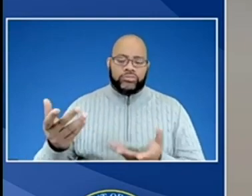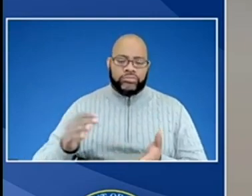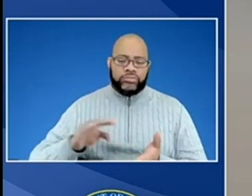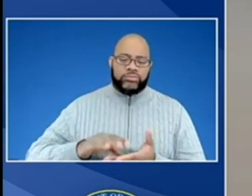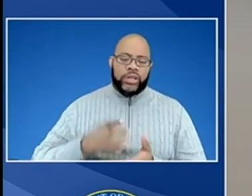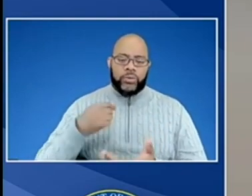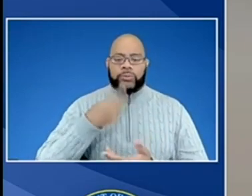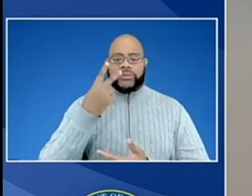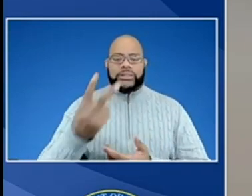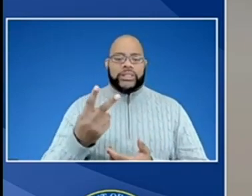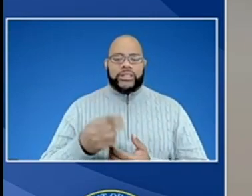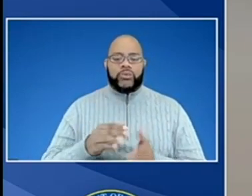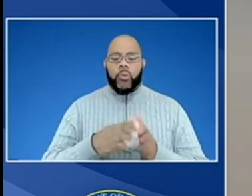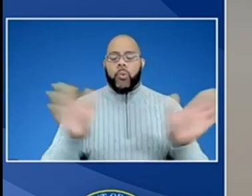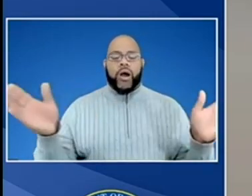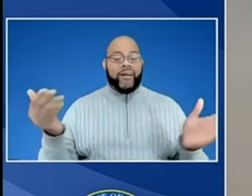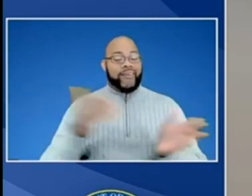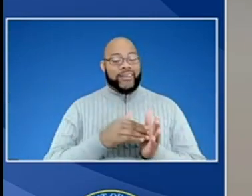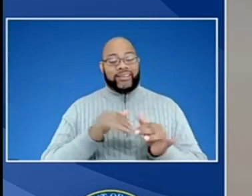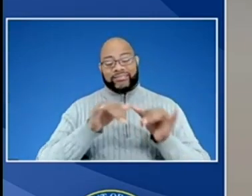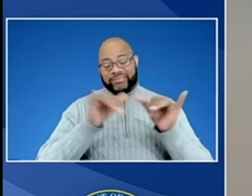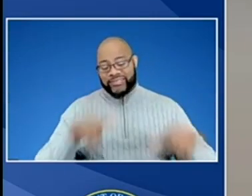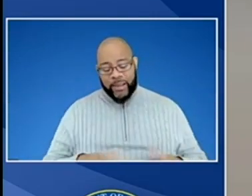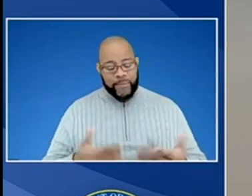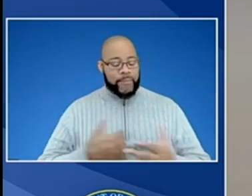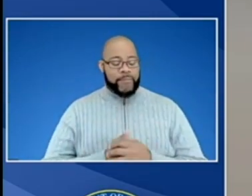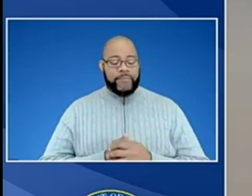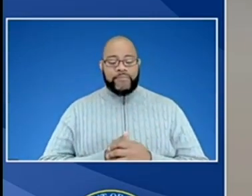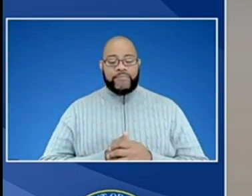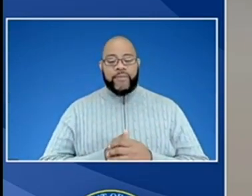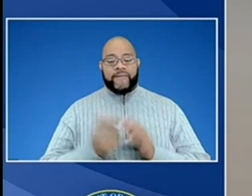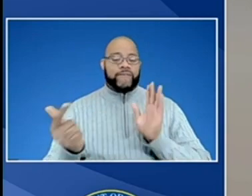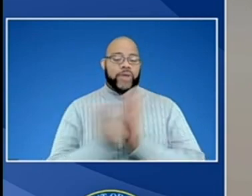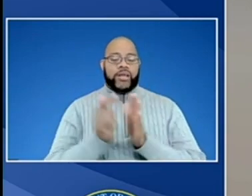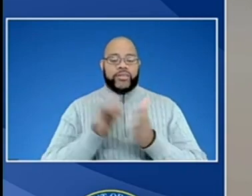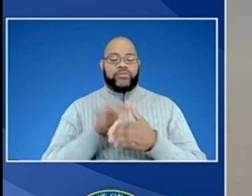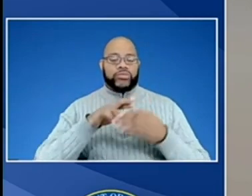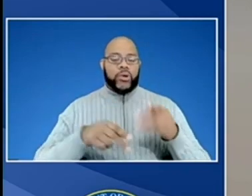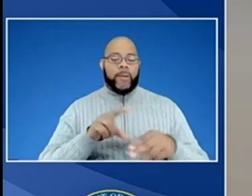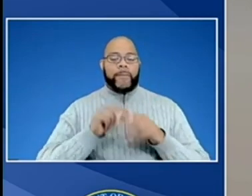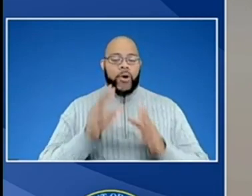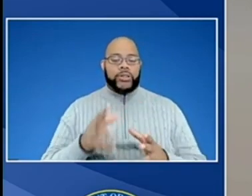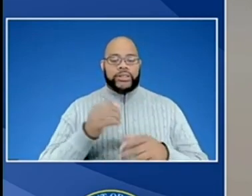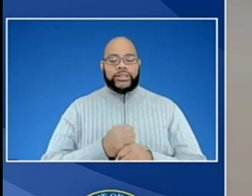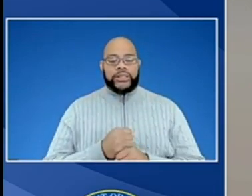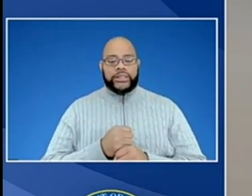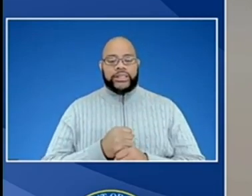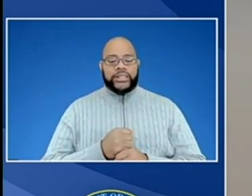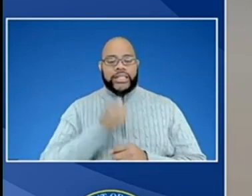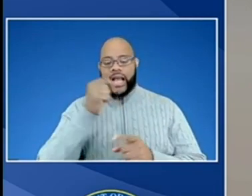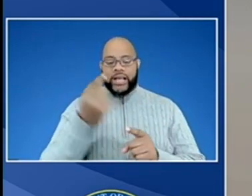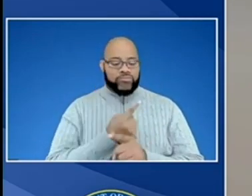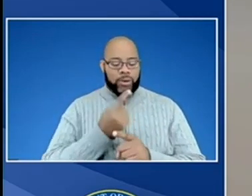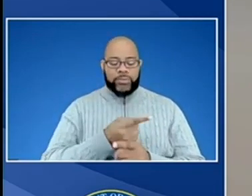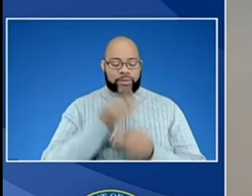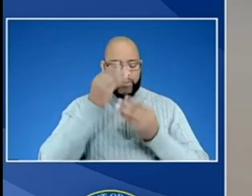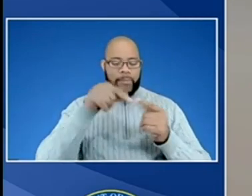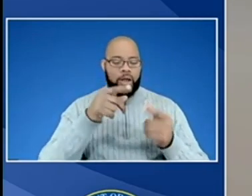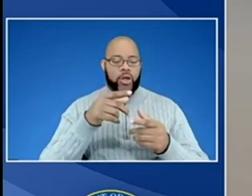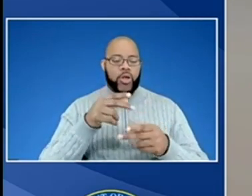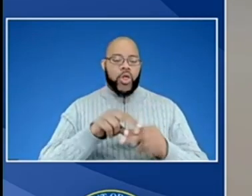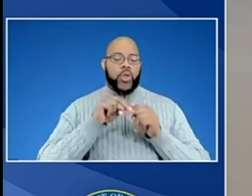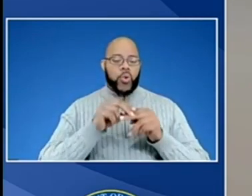we've seen widespread, again, systemic violations that have resulted in borrowers getting inaccurate information about loan